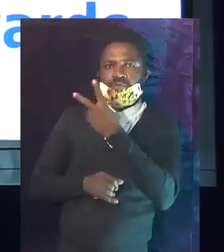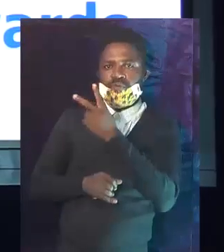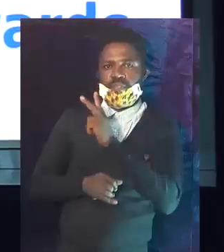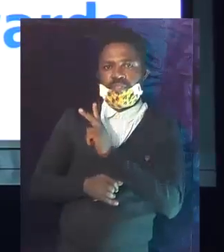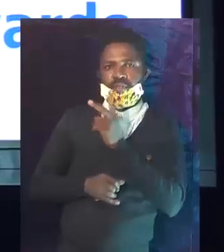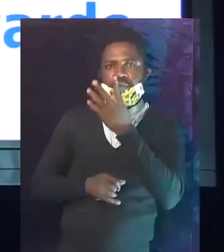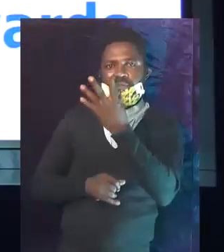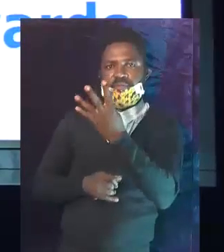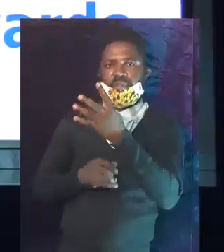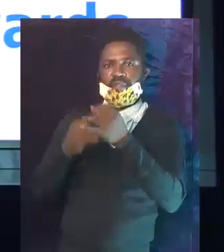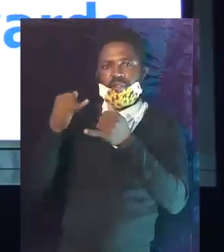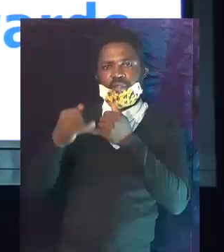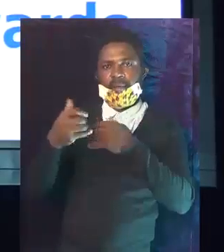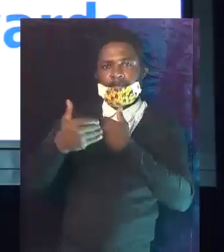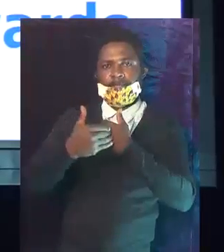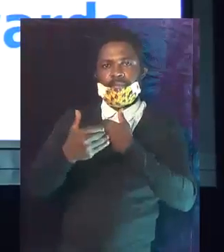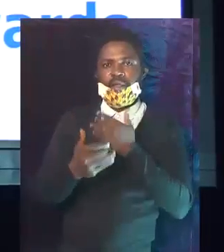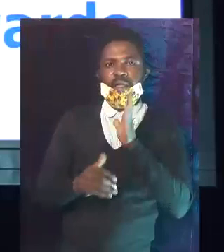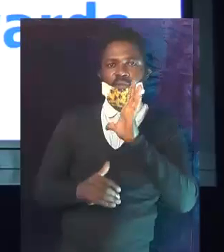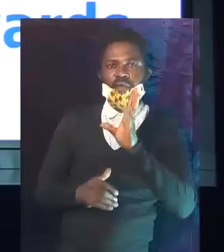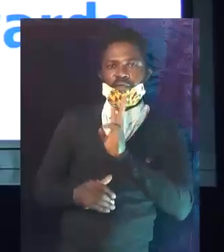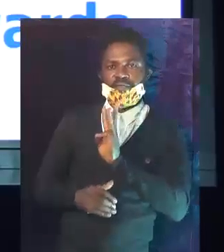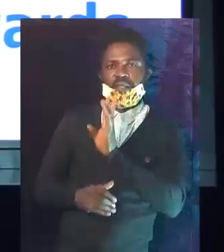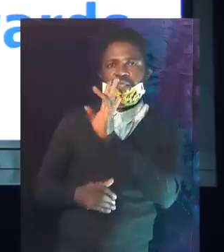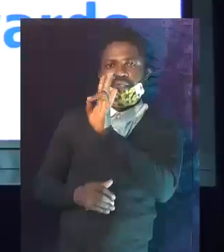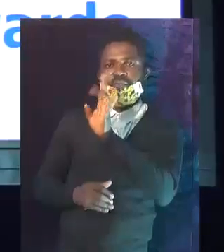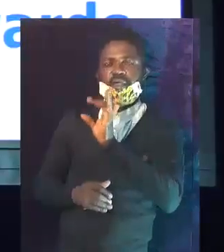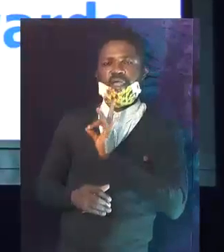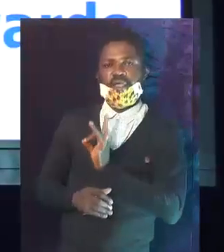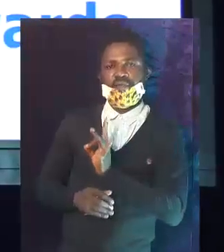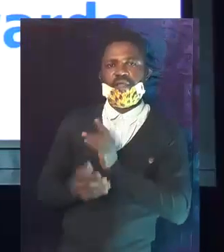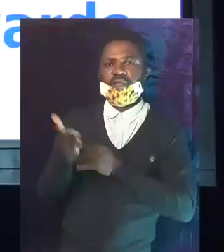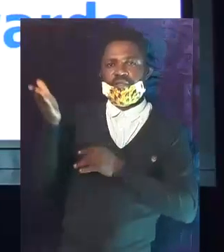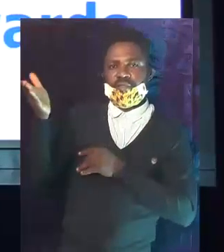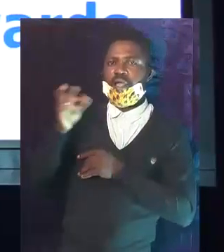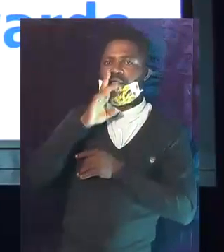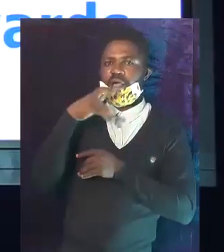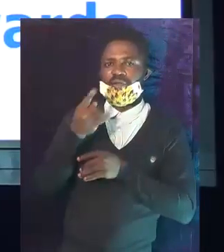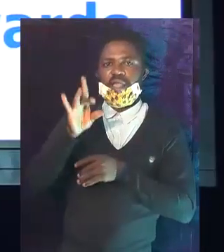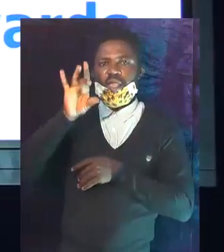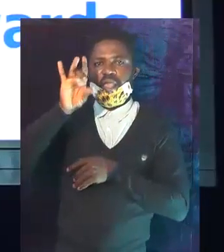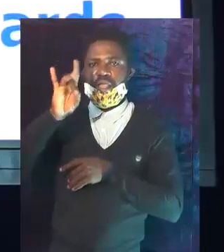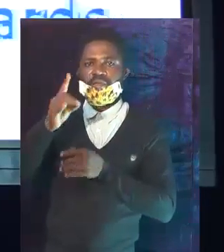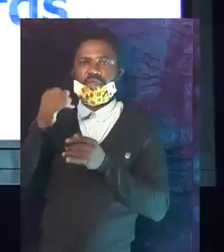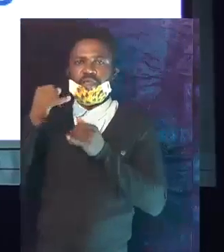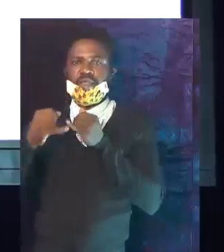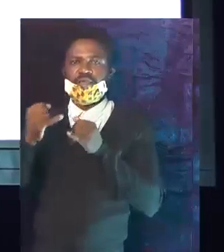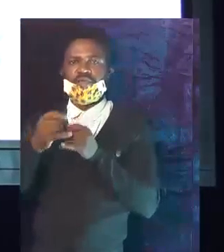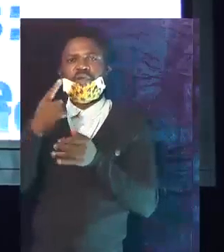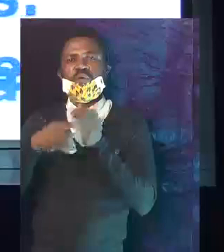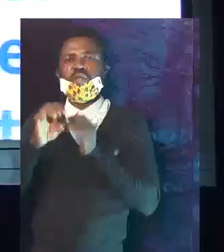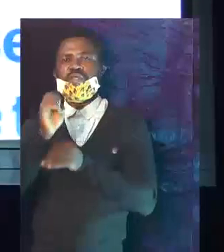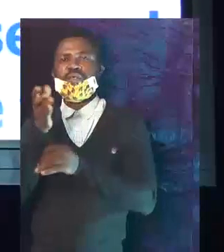1, 2, 3, and 4, the lines. And then at the back end, 5, 6, 7, 8. So these are the 8 edges. What else does it